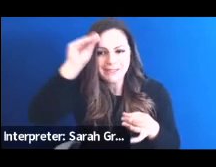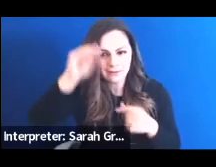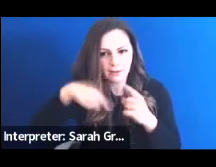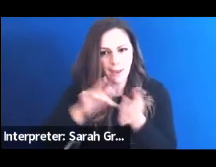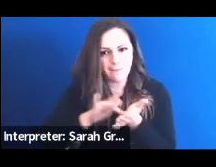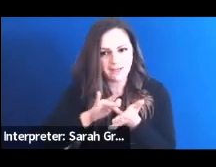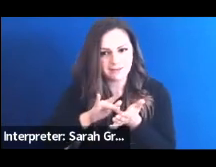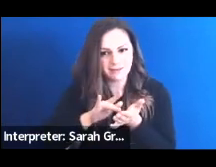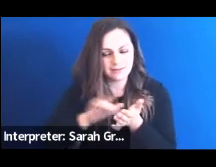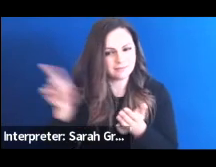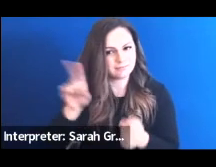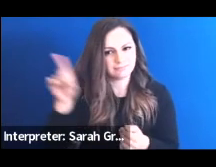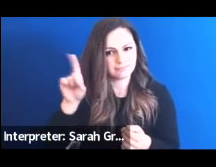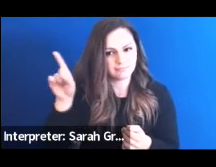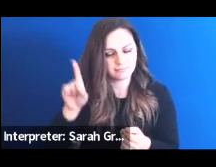need to stop that.